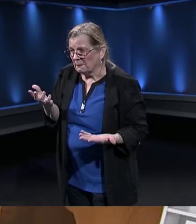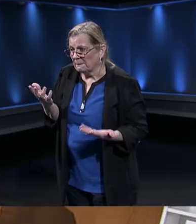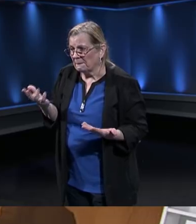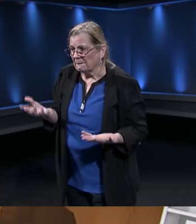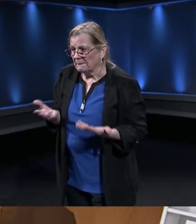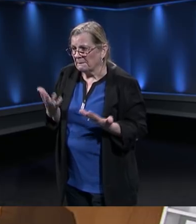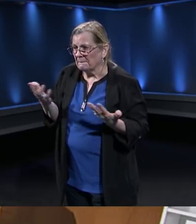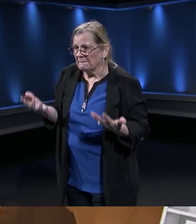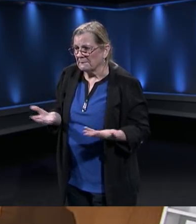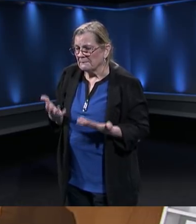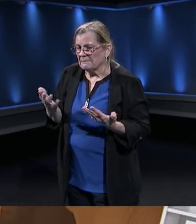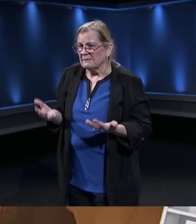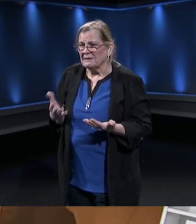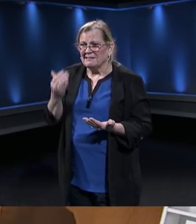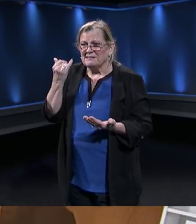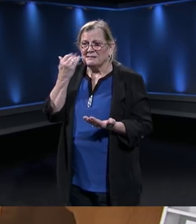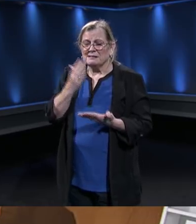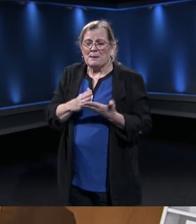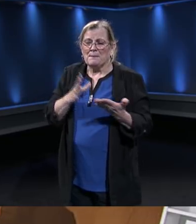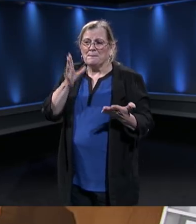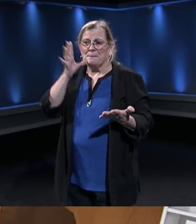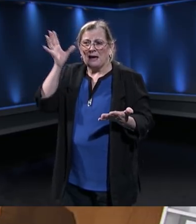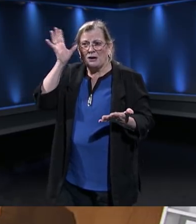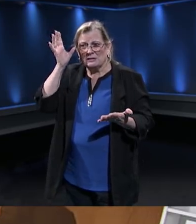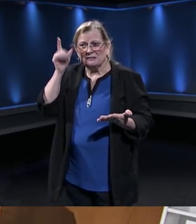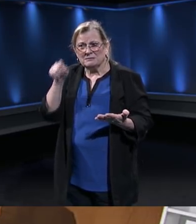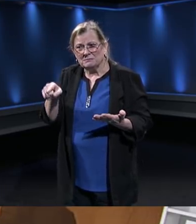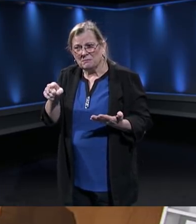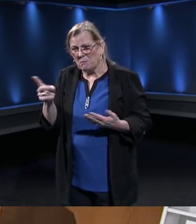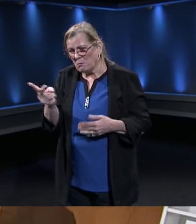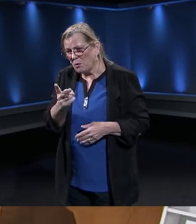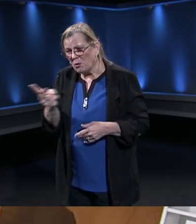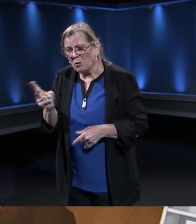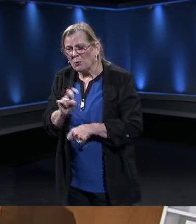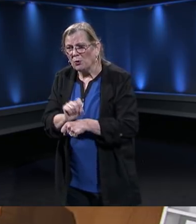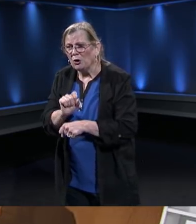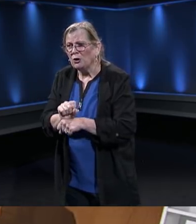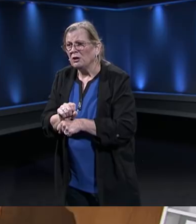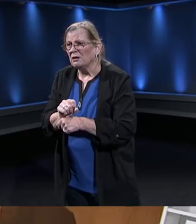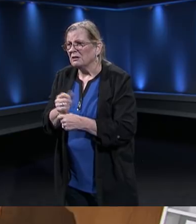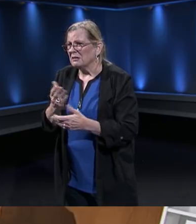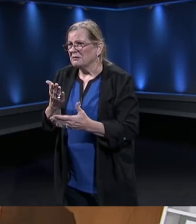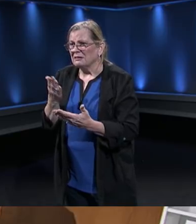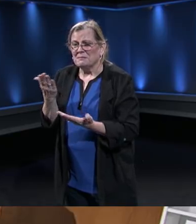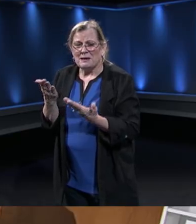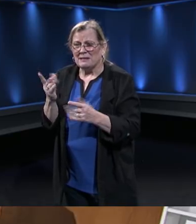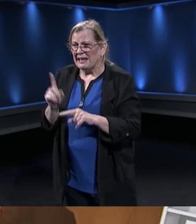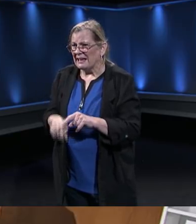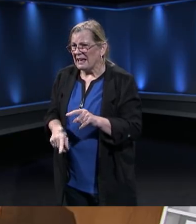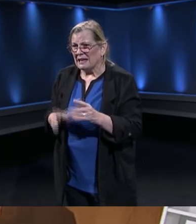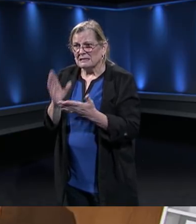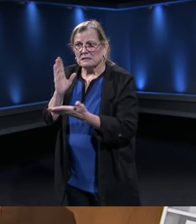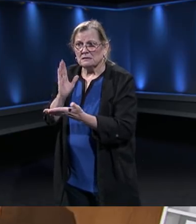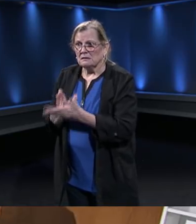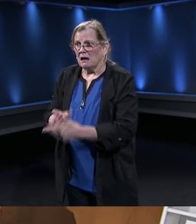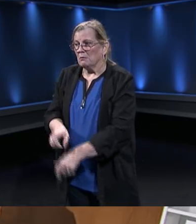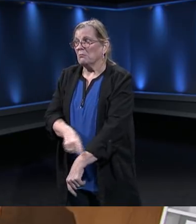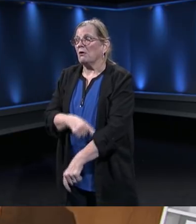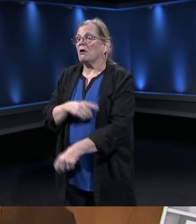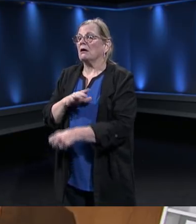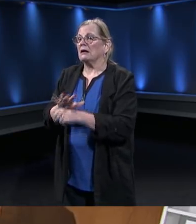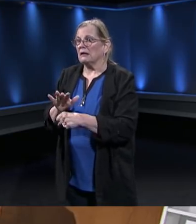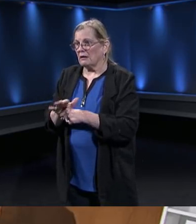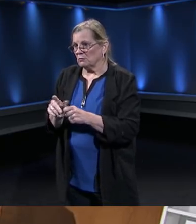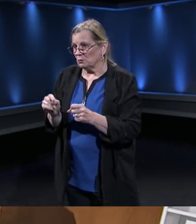in some parents' homes where the parents are working, they may not even be able to stop long enough to have lunch with the kids. Therefore, the kids would be sitting eating lunch